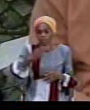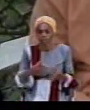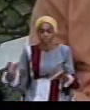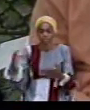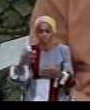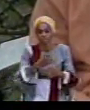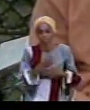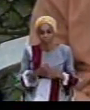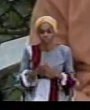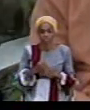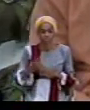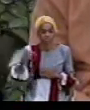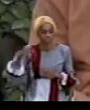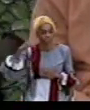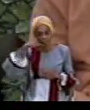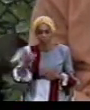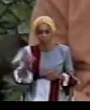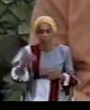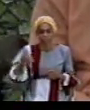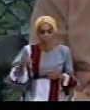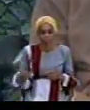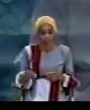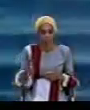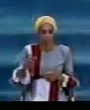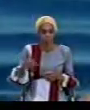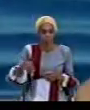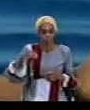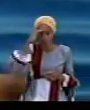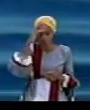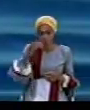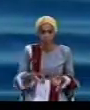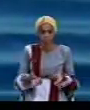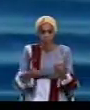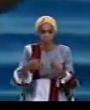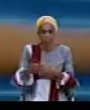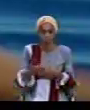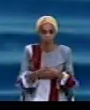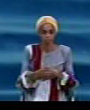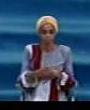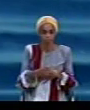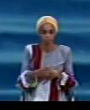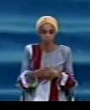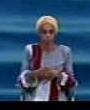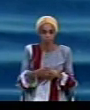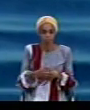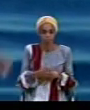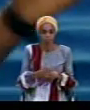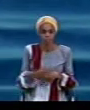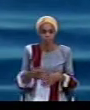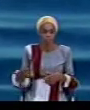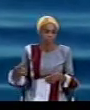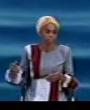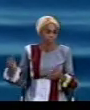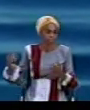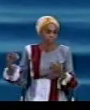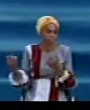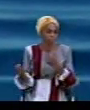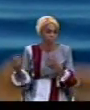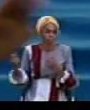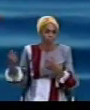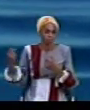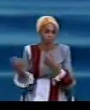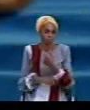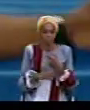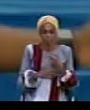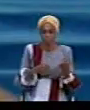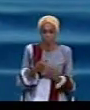So the man now came back, now started beating him. All those guys at the bus stop there, they beat him. In fact,